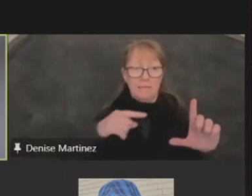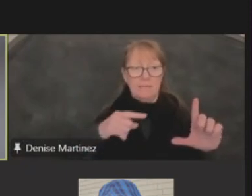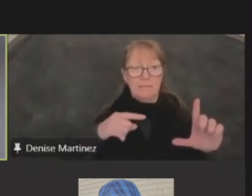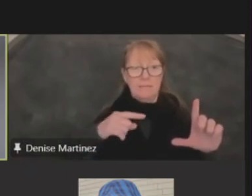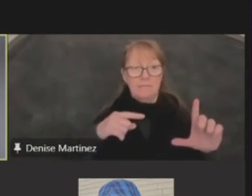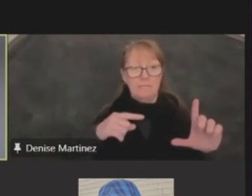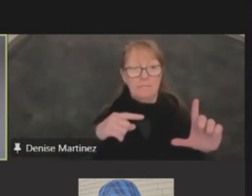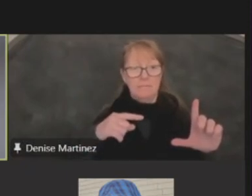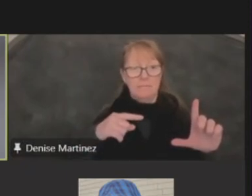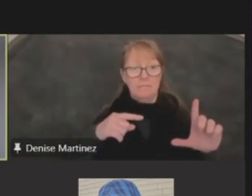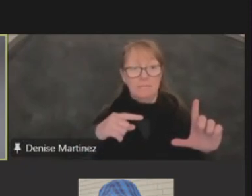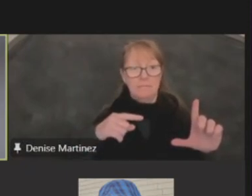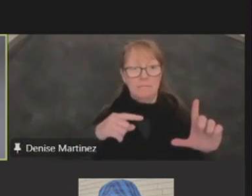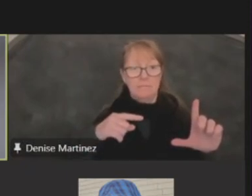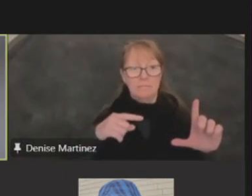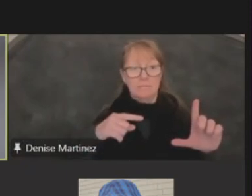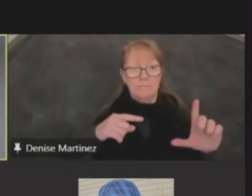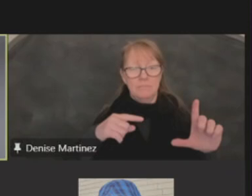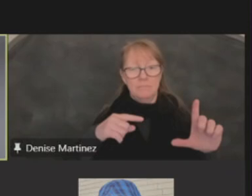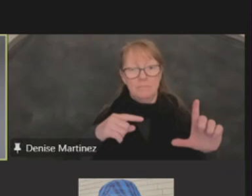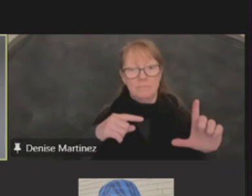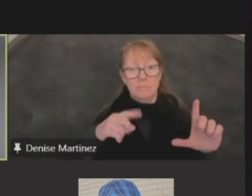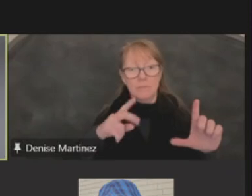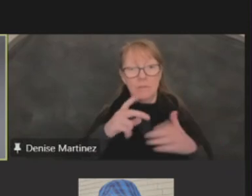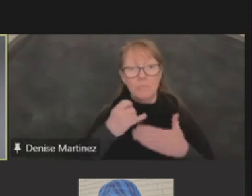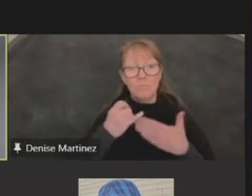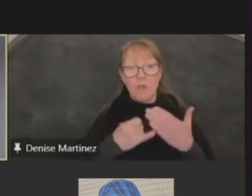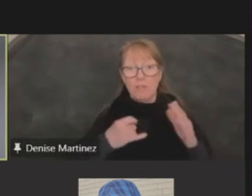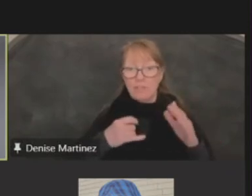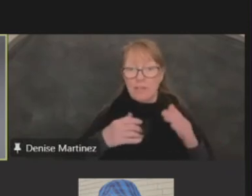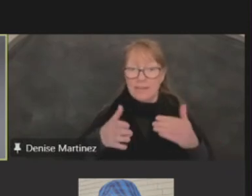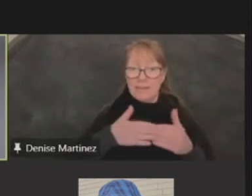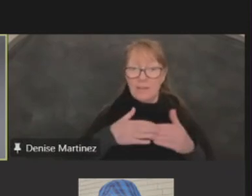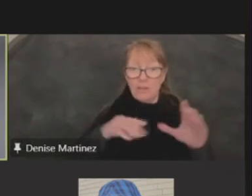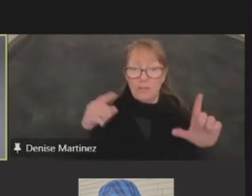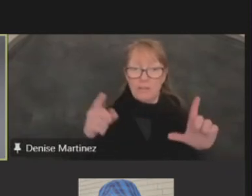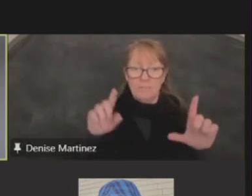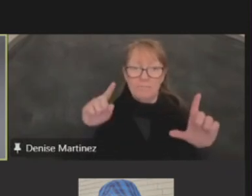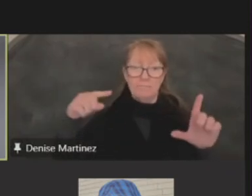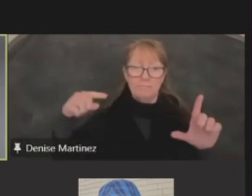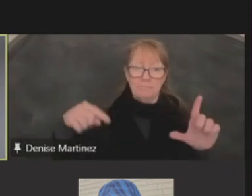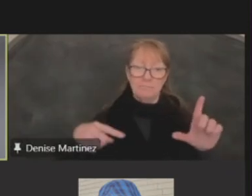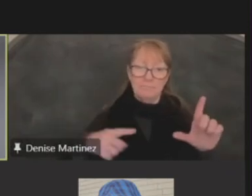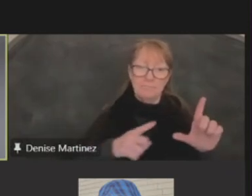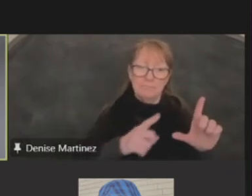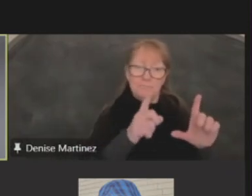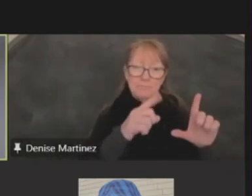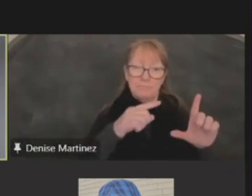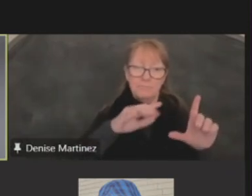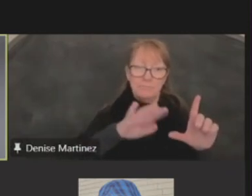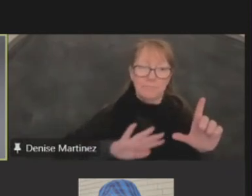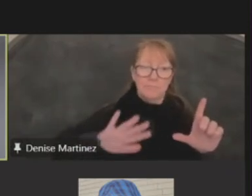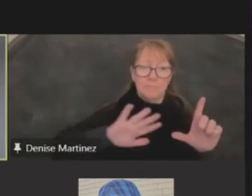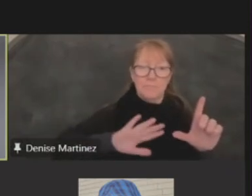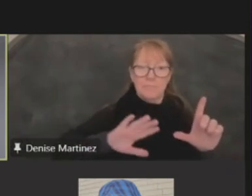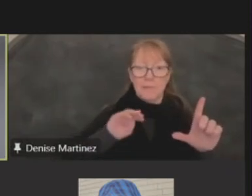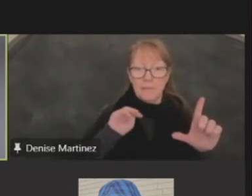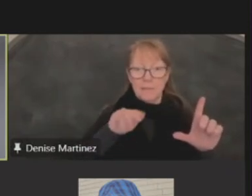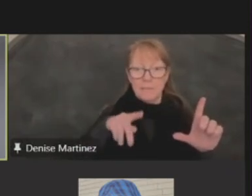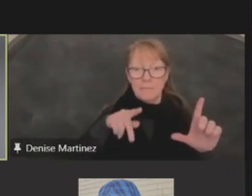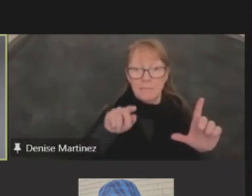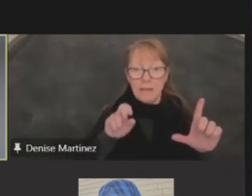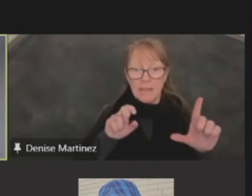is around the Mass Pike on that curve, and the project is